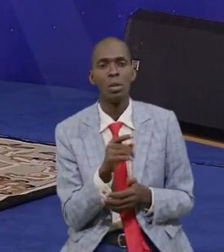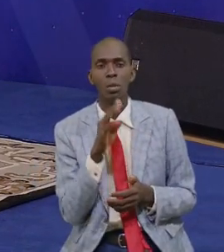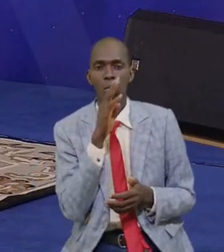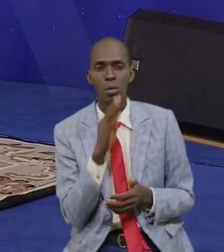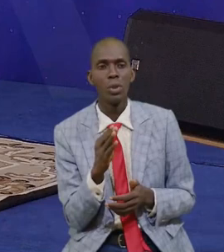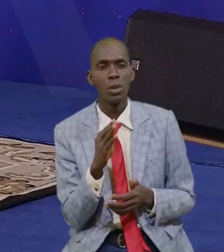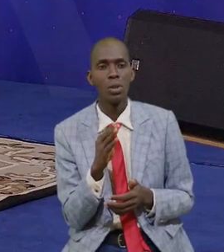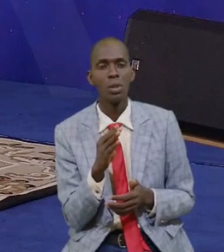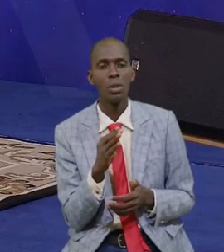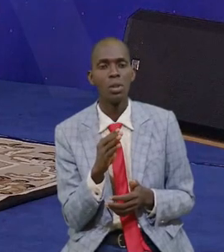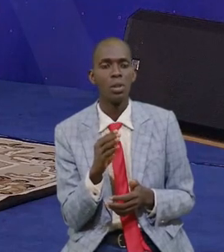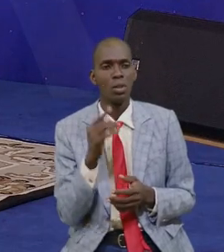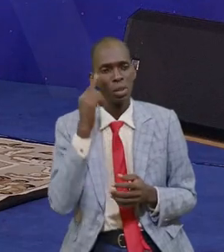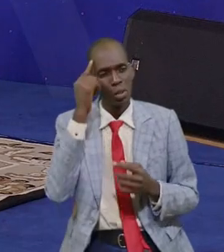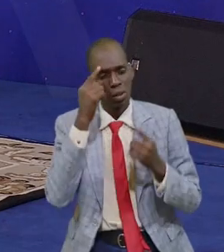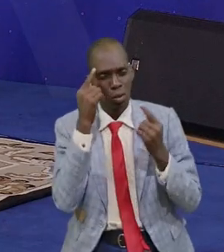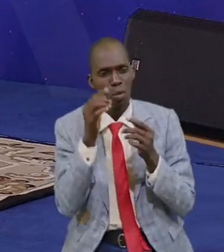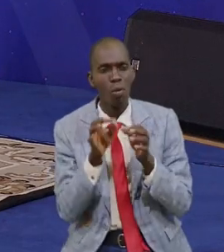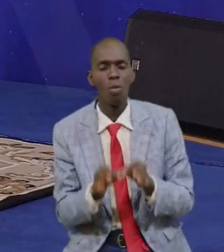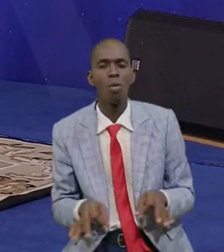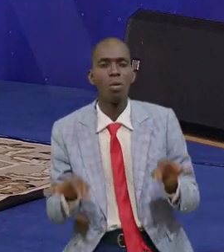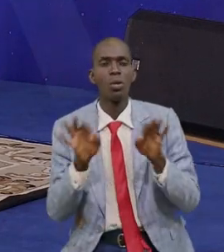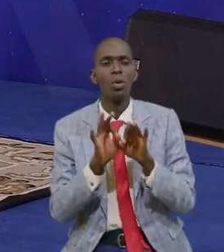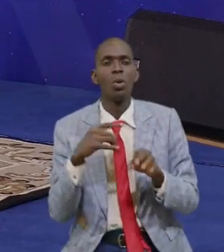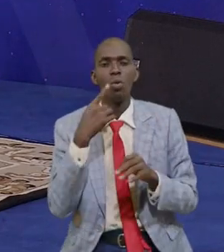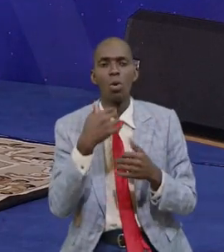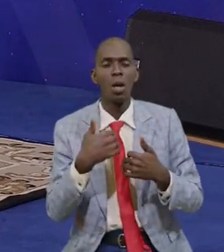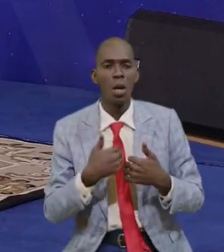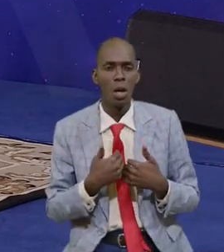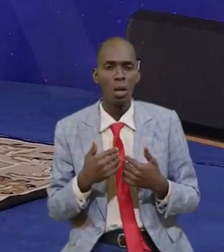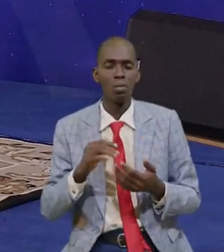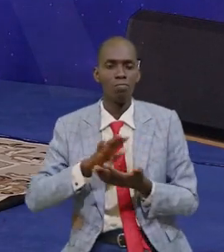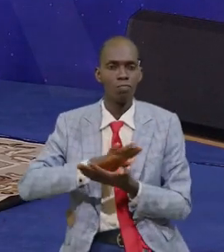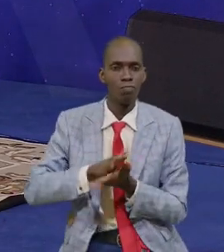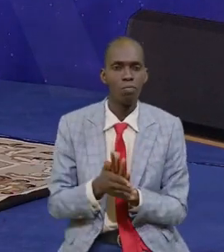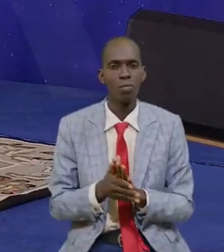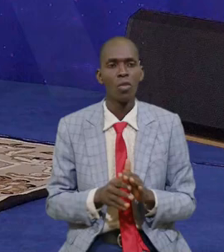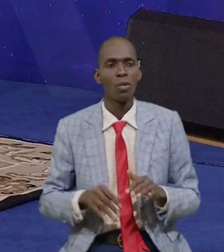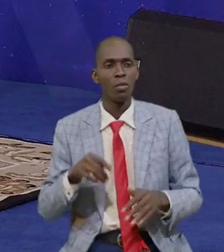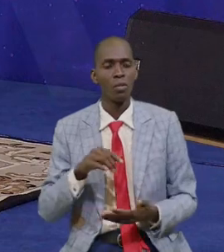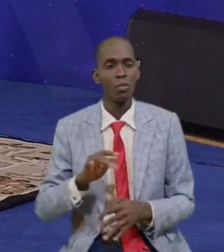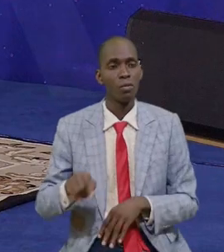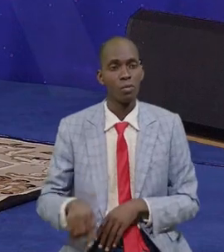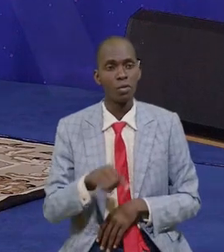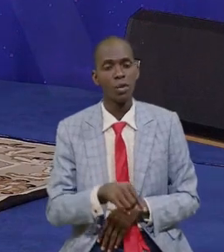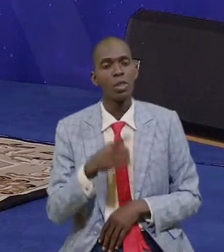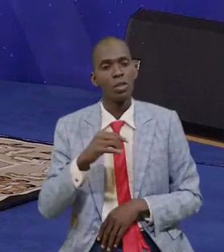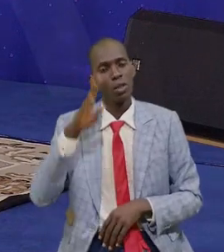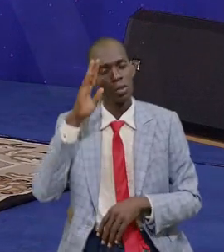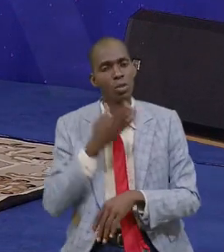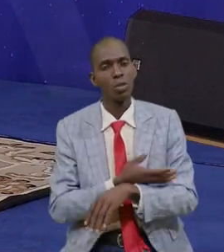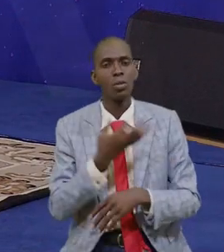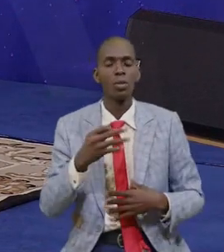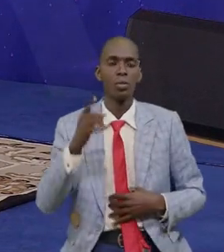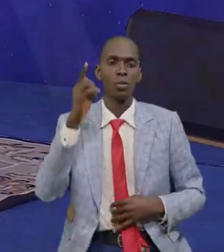he be thought worthy who has trodden underfoot the Son of God. You